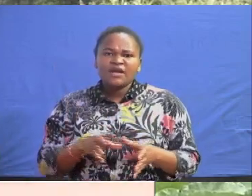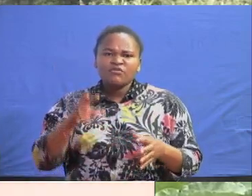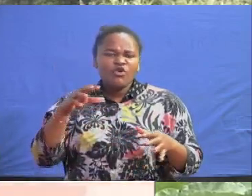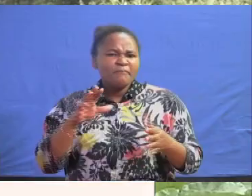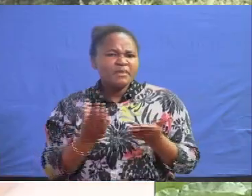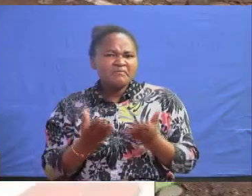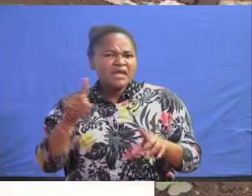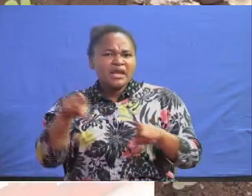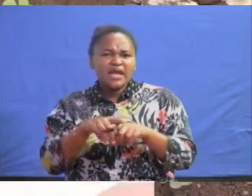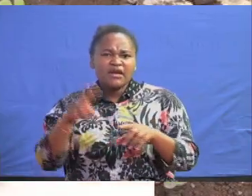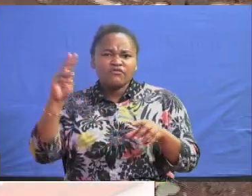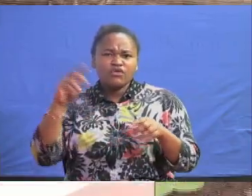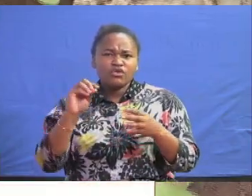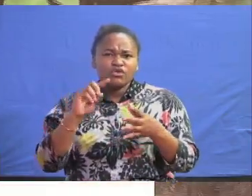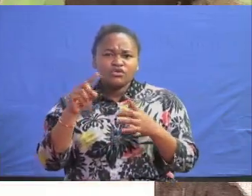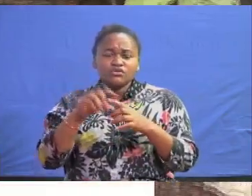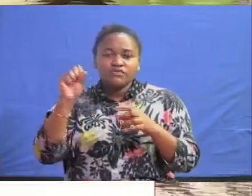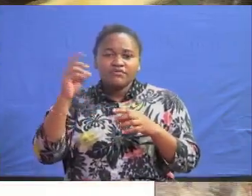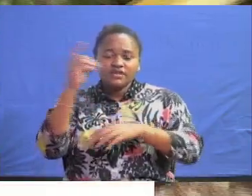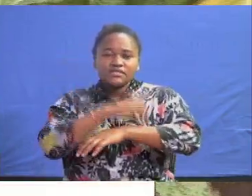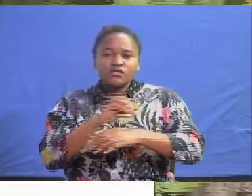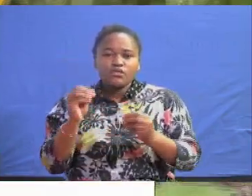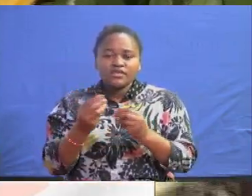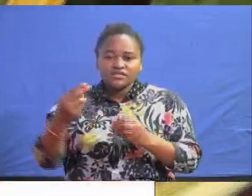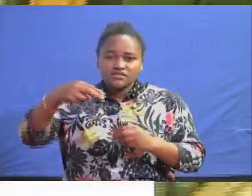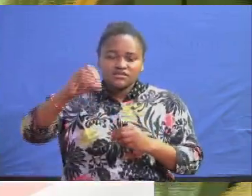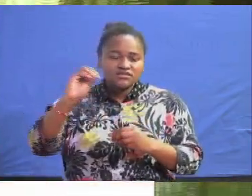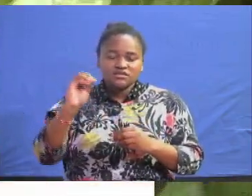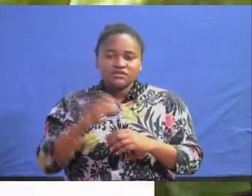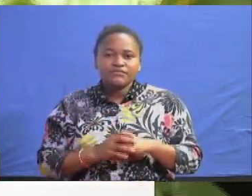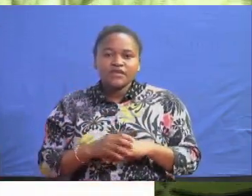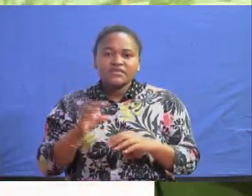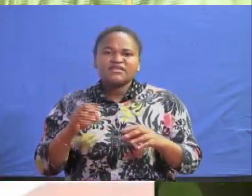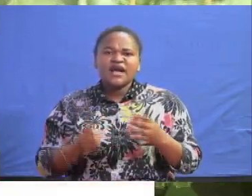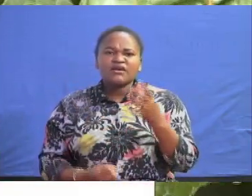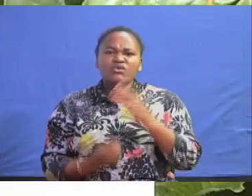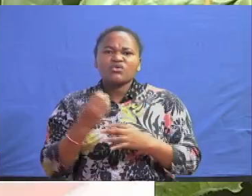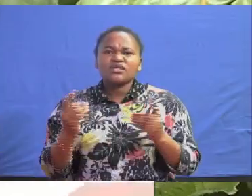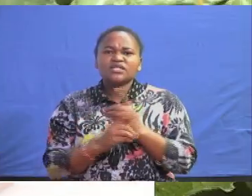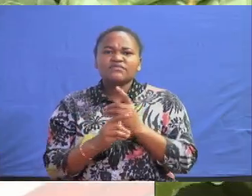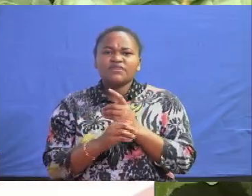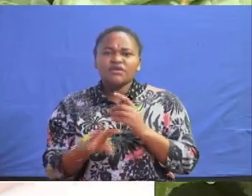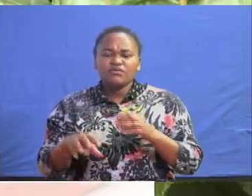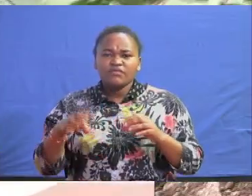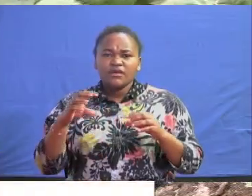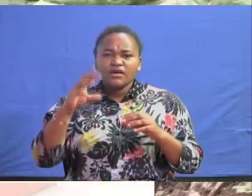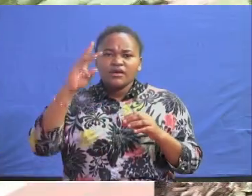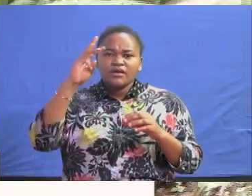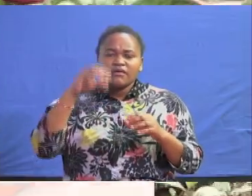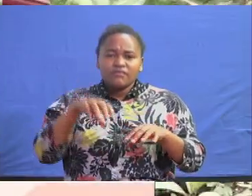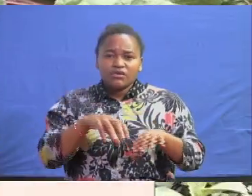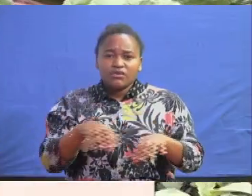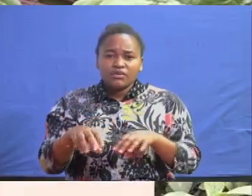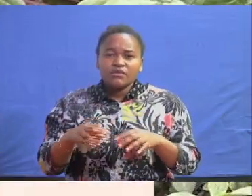it will still work out. Rainbow Swiss chard spinach huzaa aina tofauti ya mboga zake. Kwa mfano, kuna